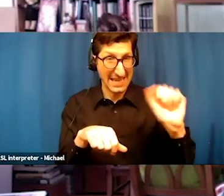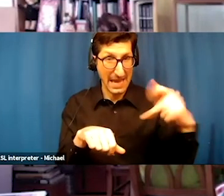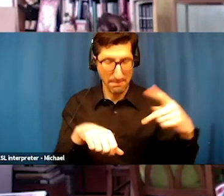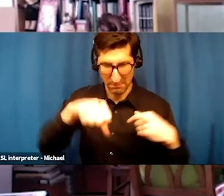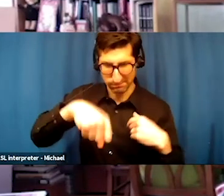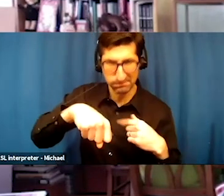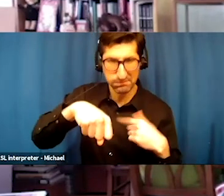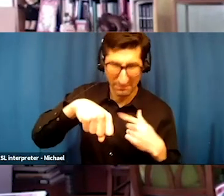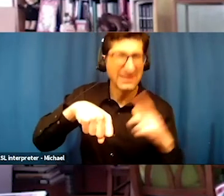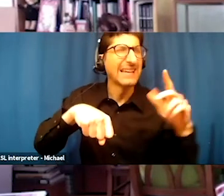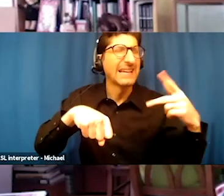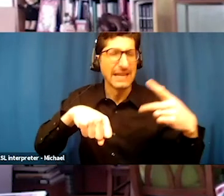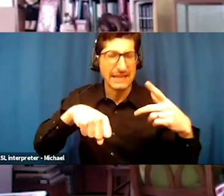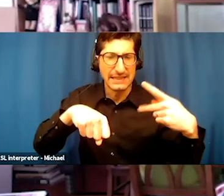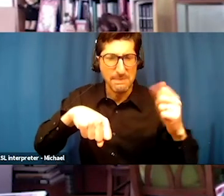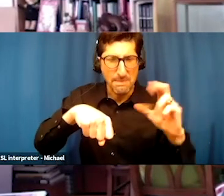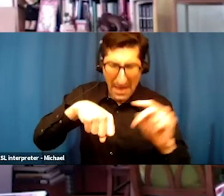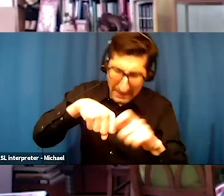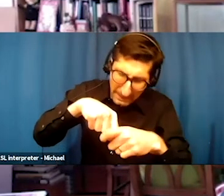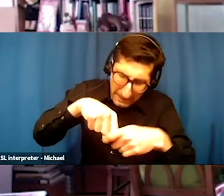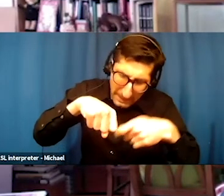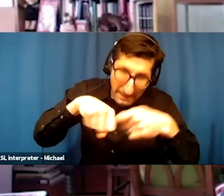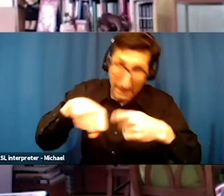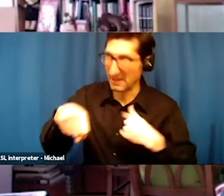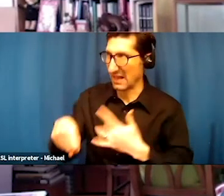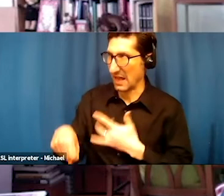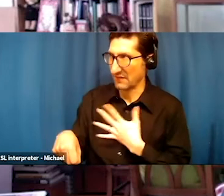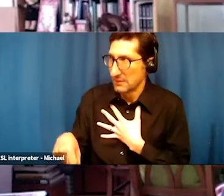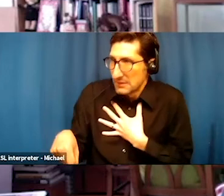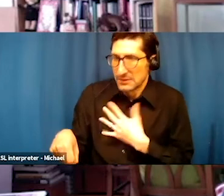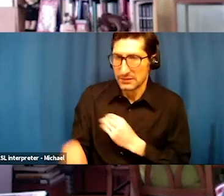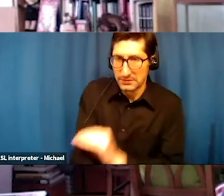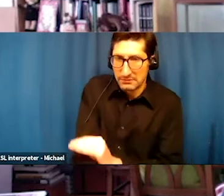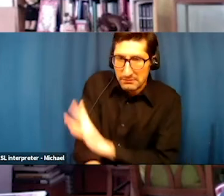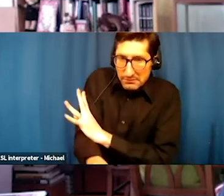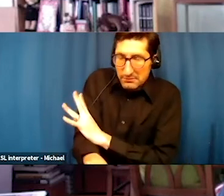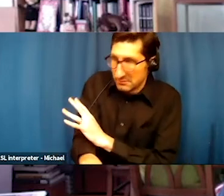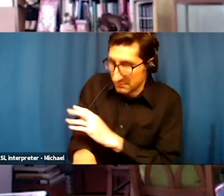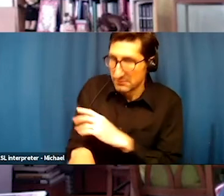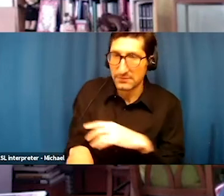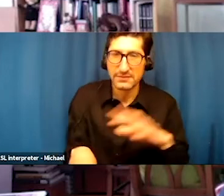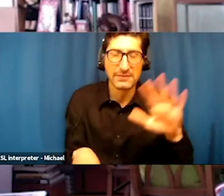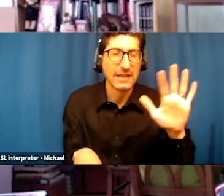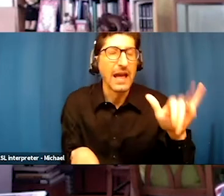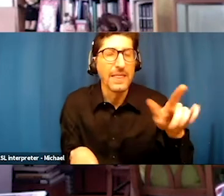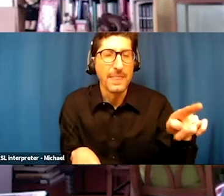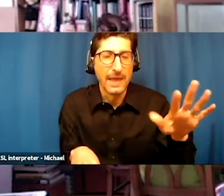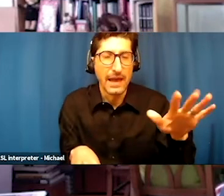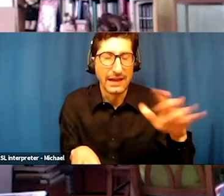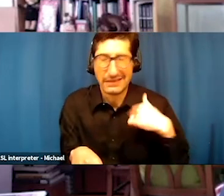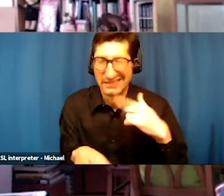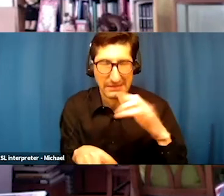-bumped under the cotton exam gown. The epiphyseal plate